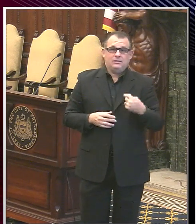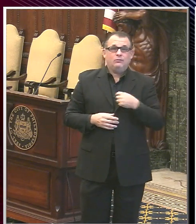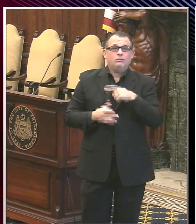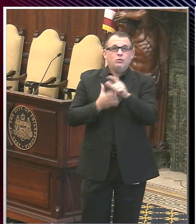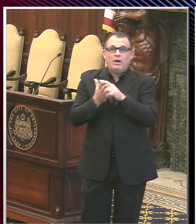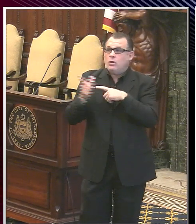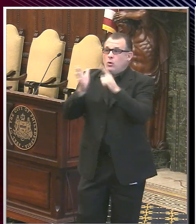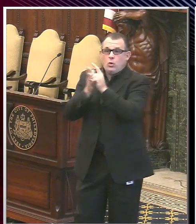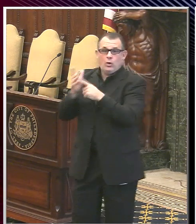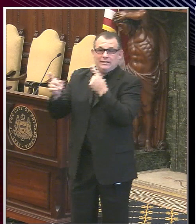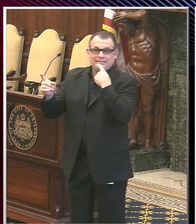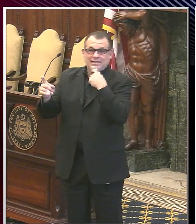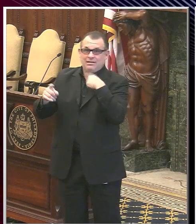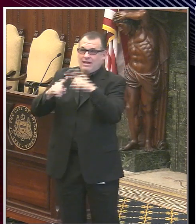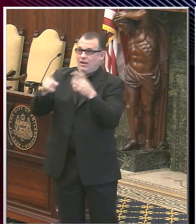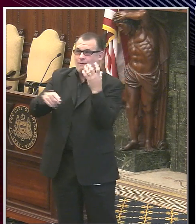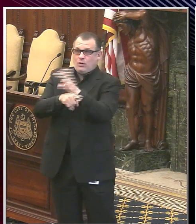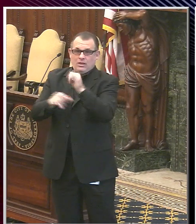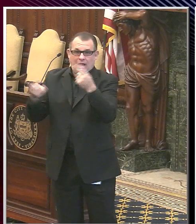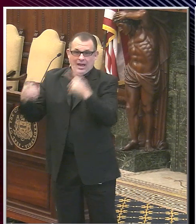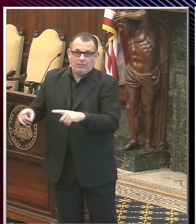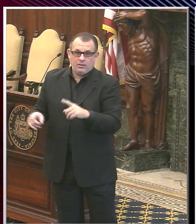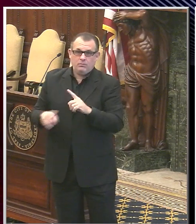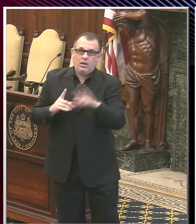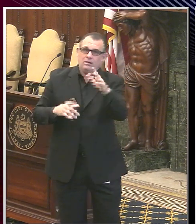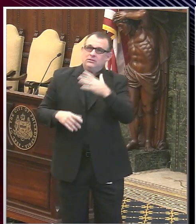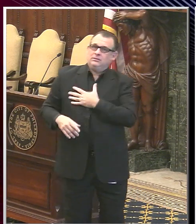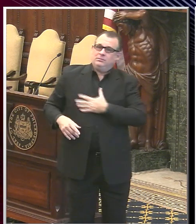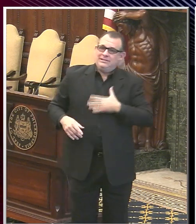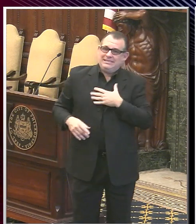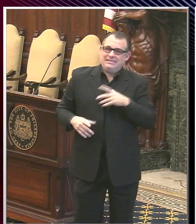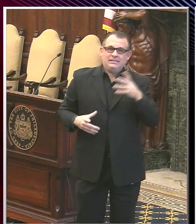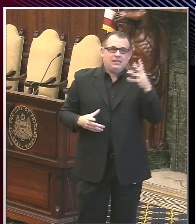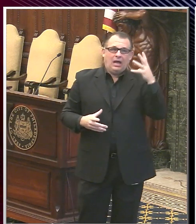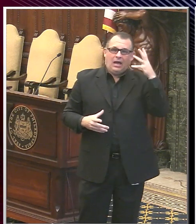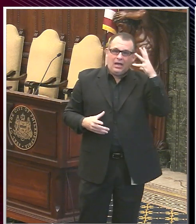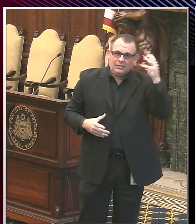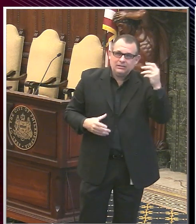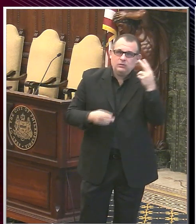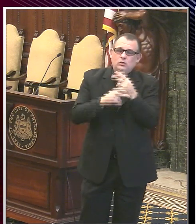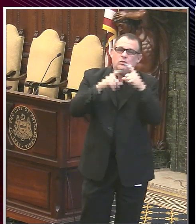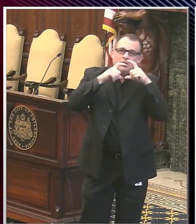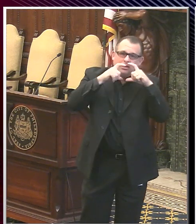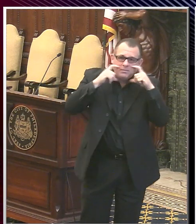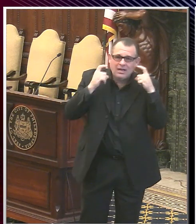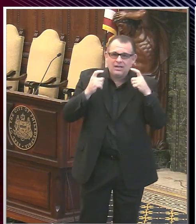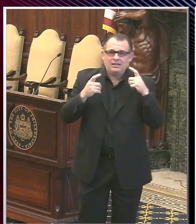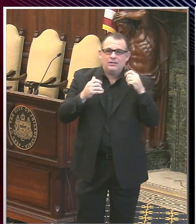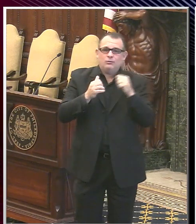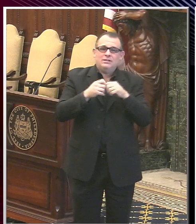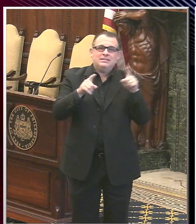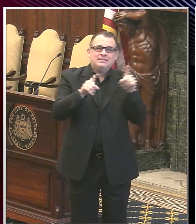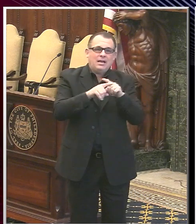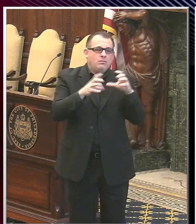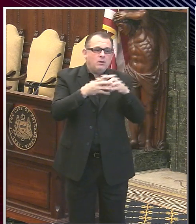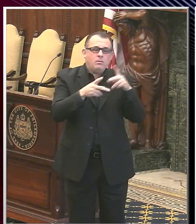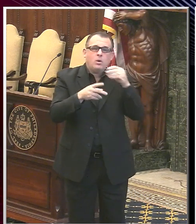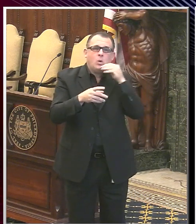and restaurants, please, people eating outdoors without masks should be there with their household members